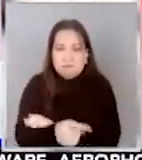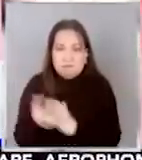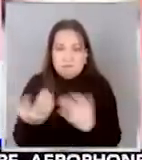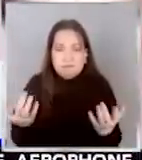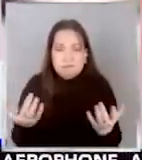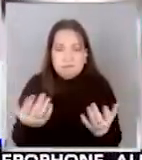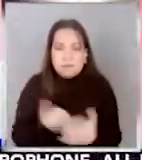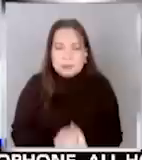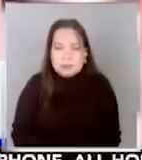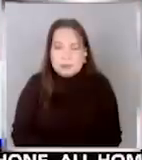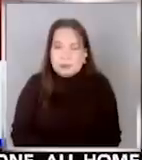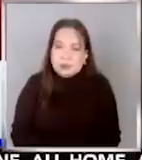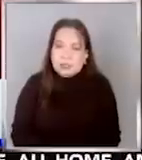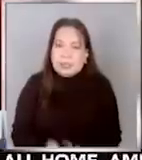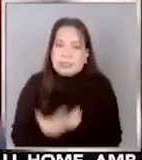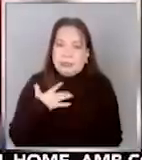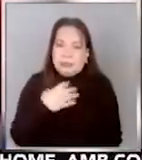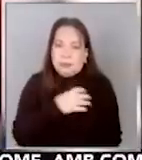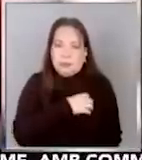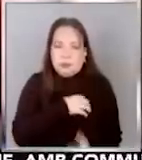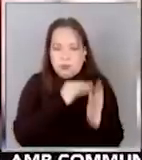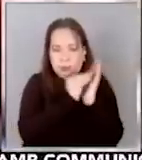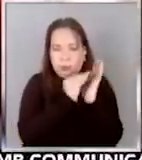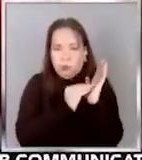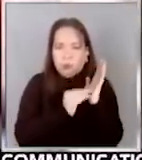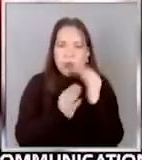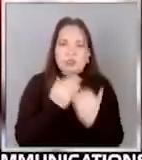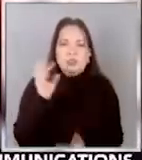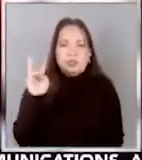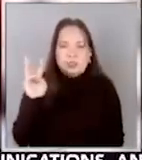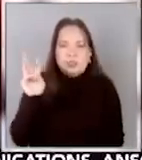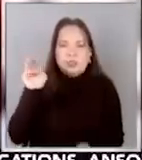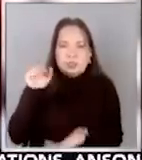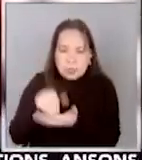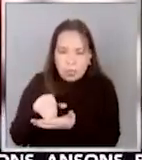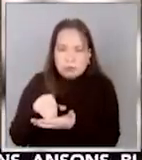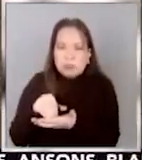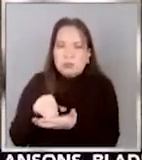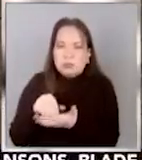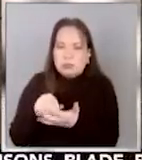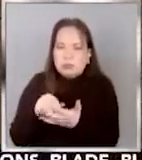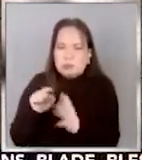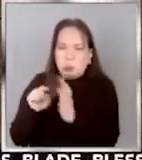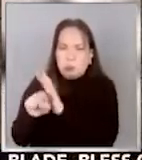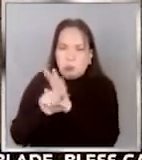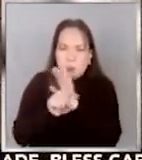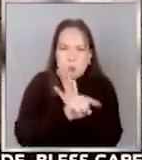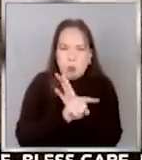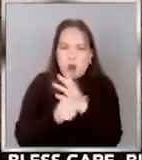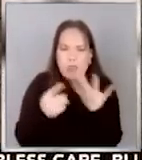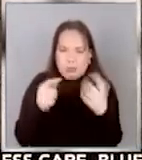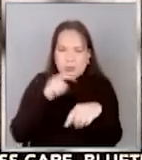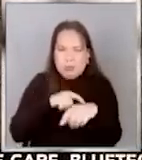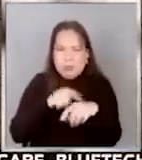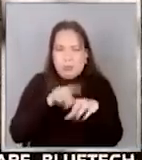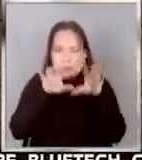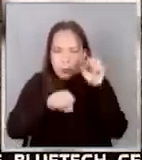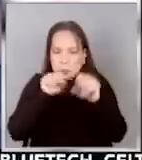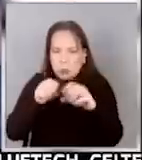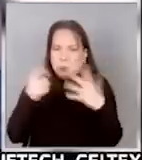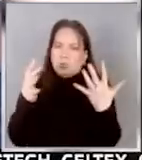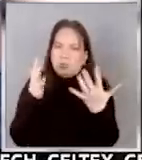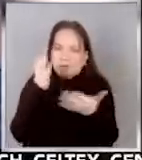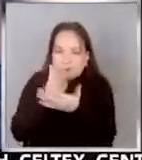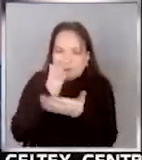Philippine National Police, nasa 6,000 ang mga napatay sa ilalim ng drug war ng Administrasyong Duterte. Pero sabi